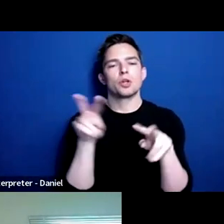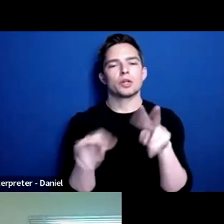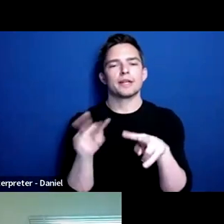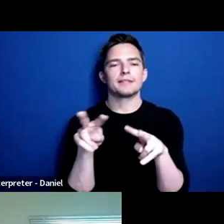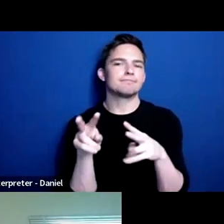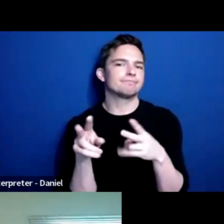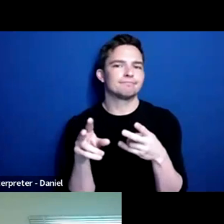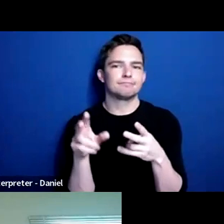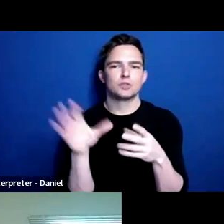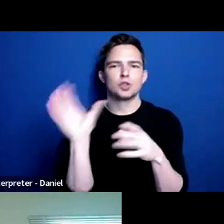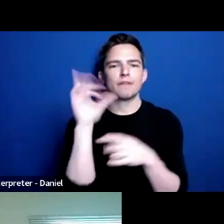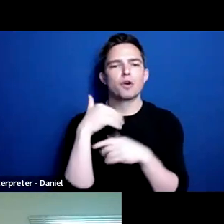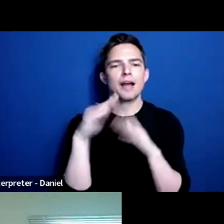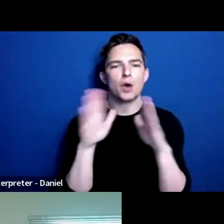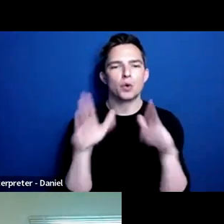maybe housing